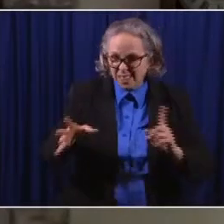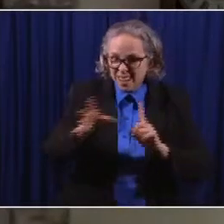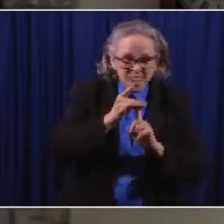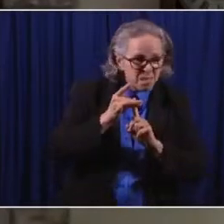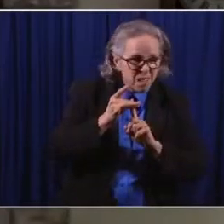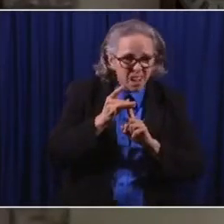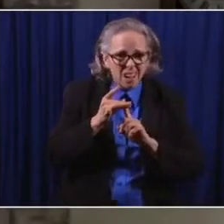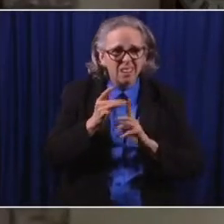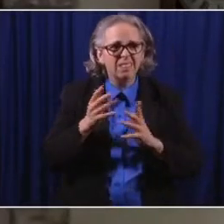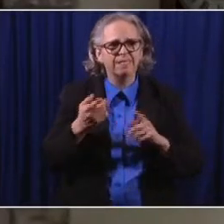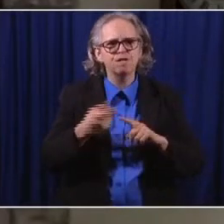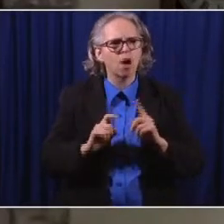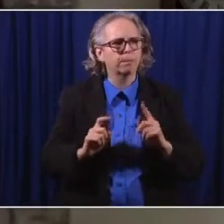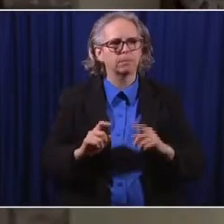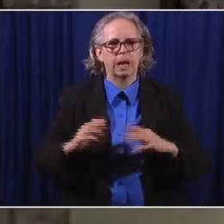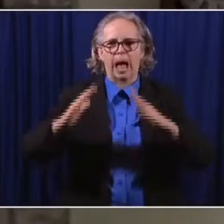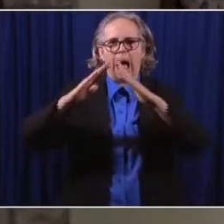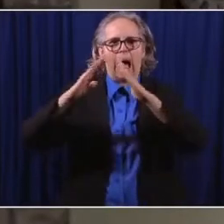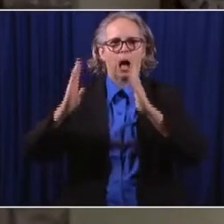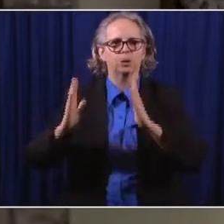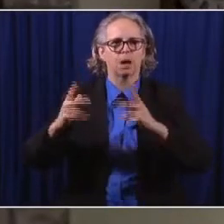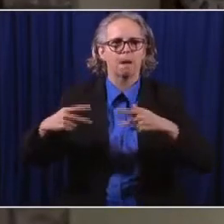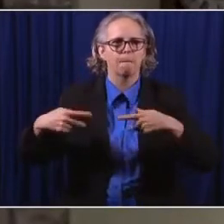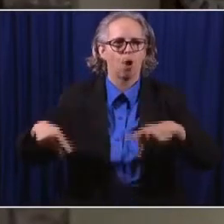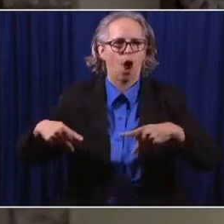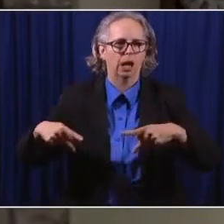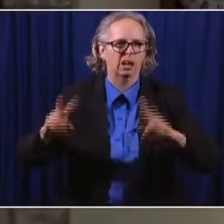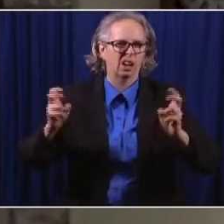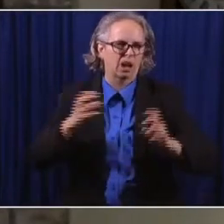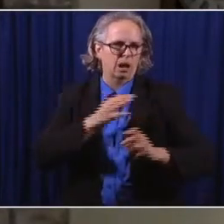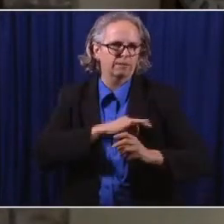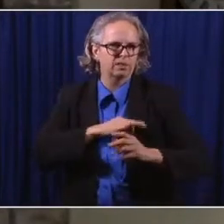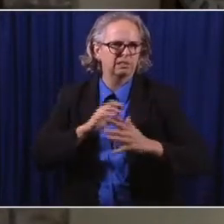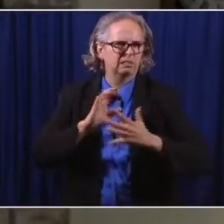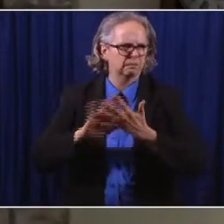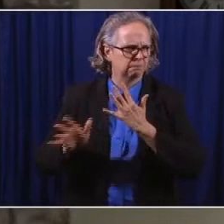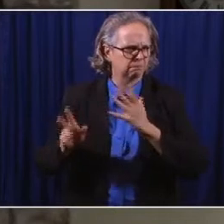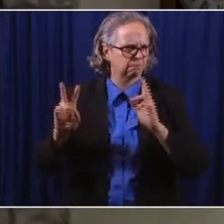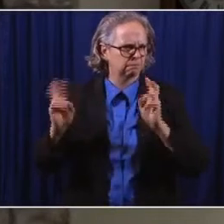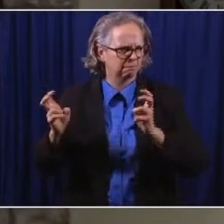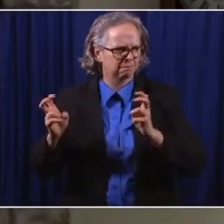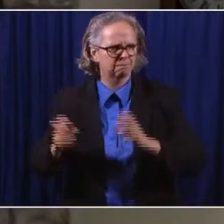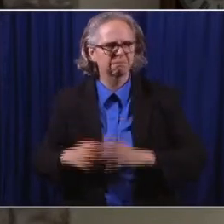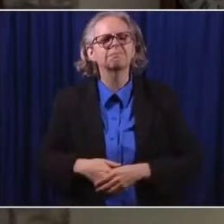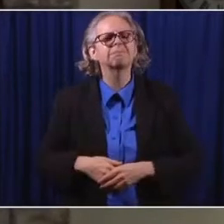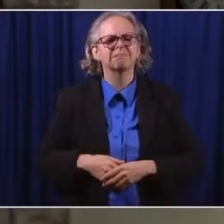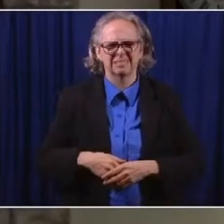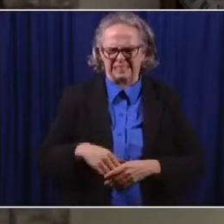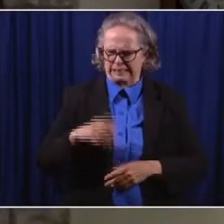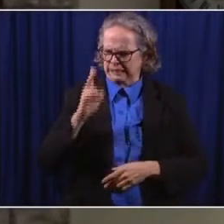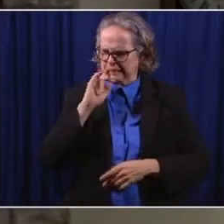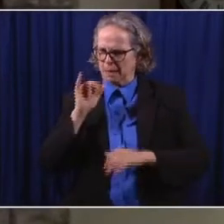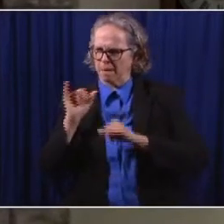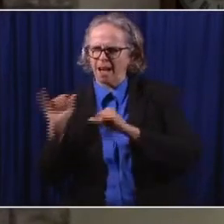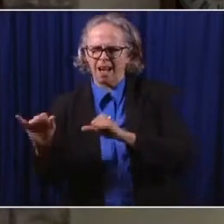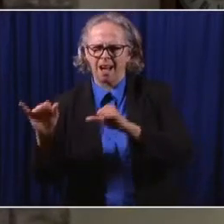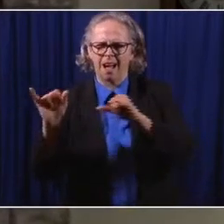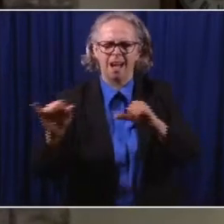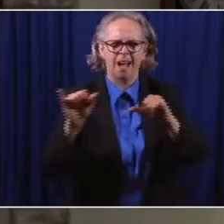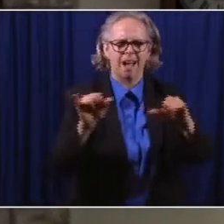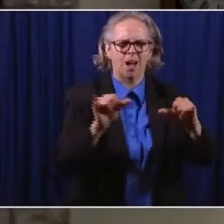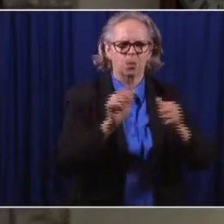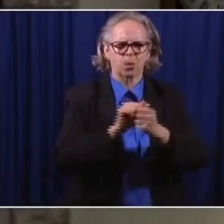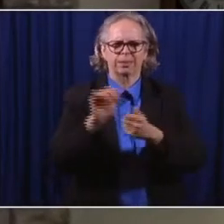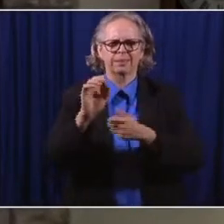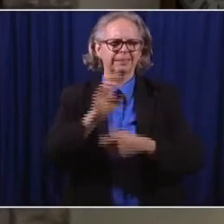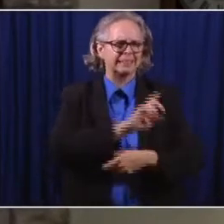this throughout the state. We're seeing University of Dayton, we're seeing Ohio State, we're seeing Miami, we're seeing some at UC